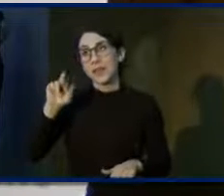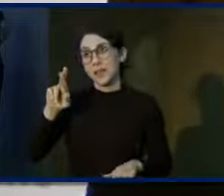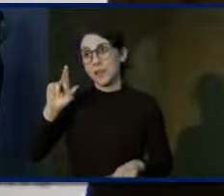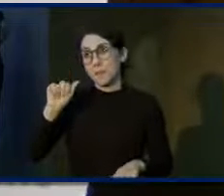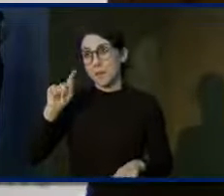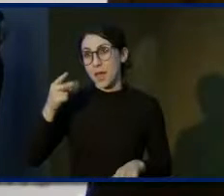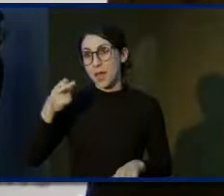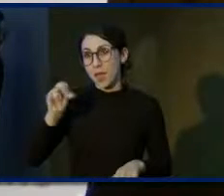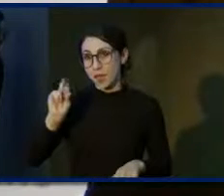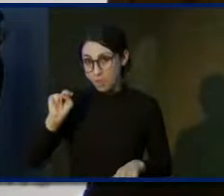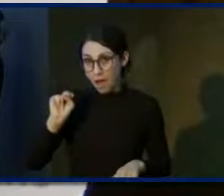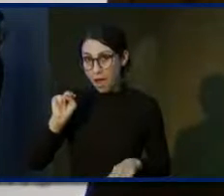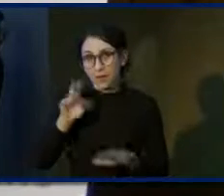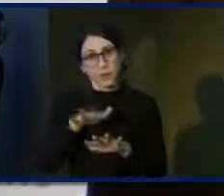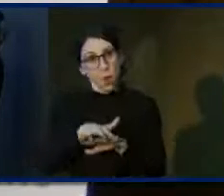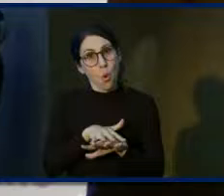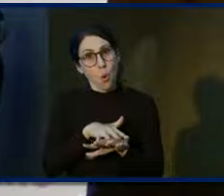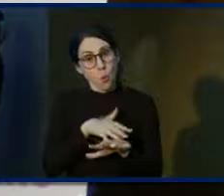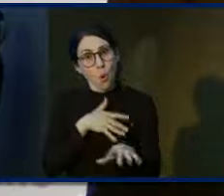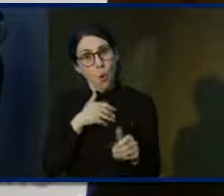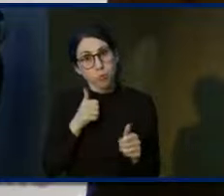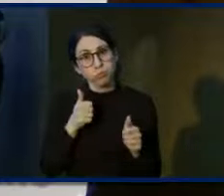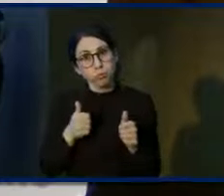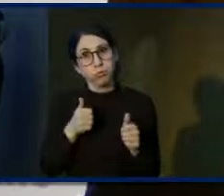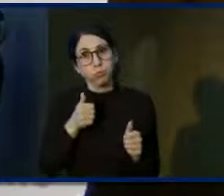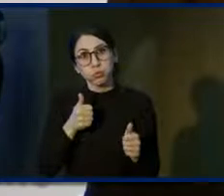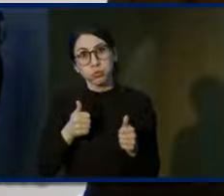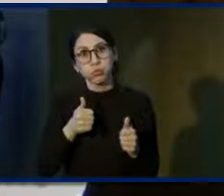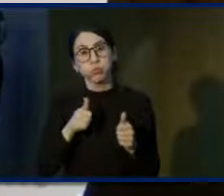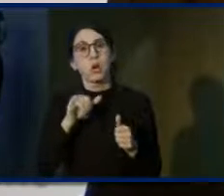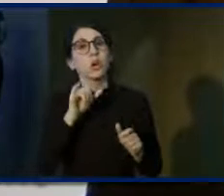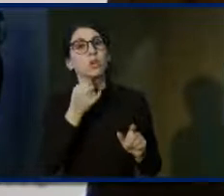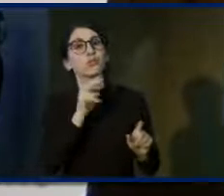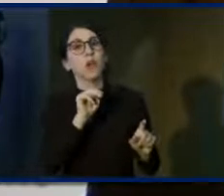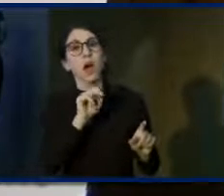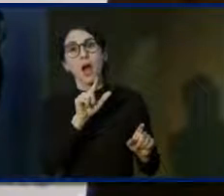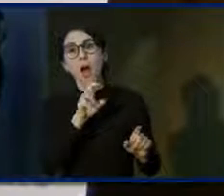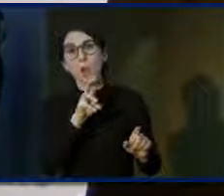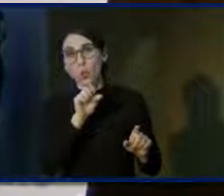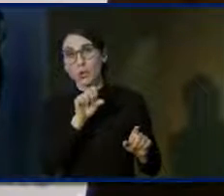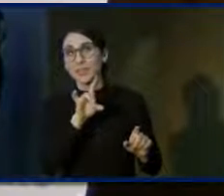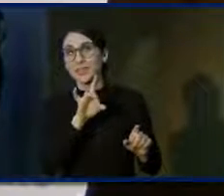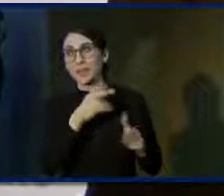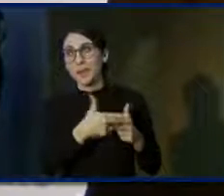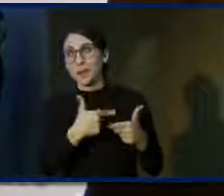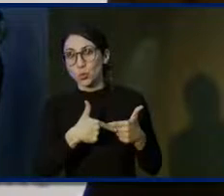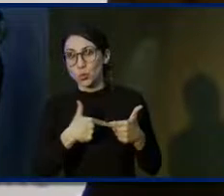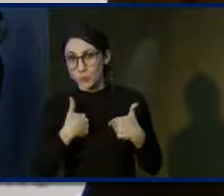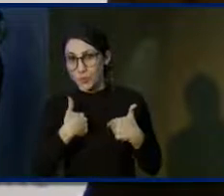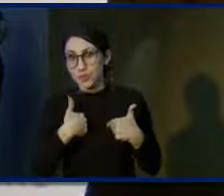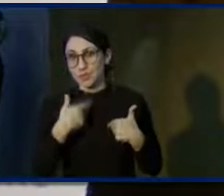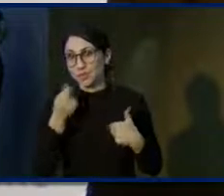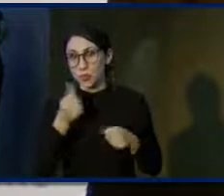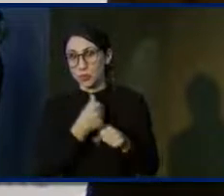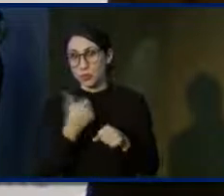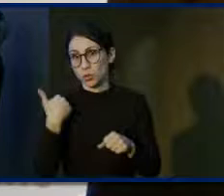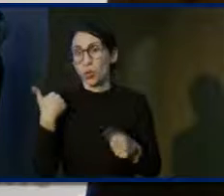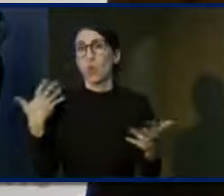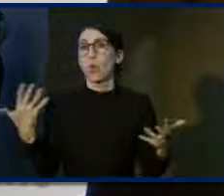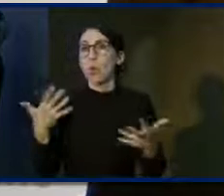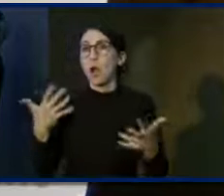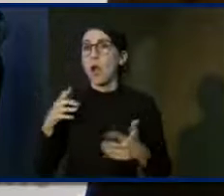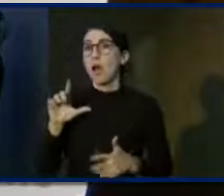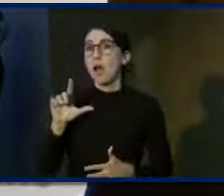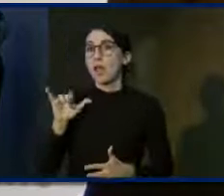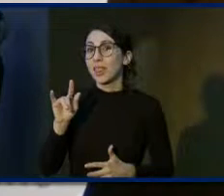comment to me many years ago. The things that the Little Rock Nine did were, as